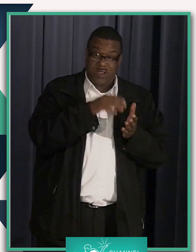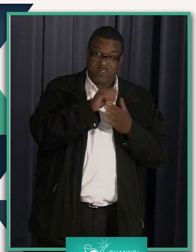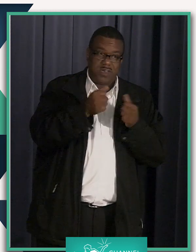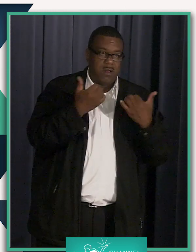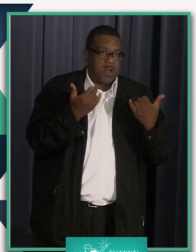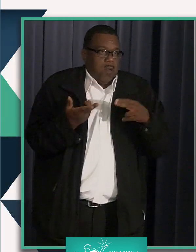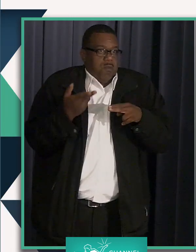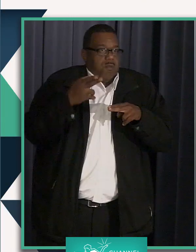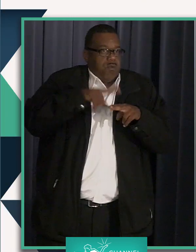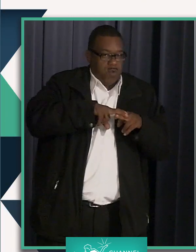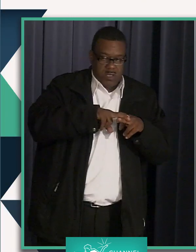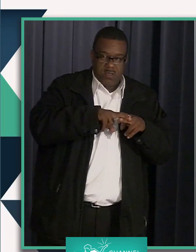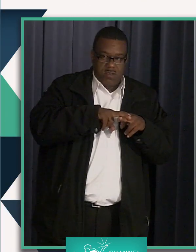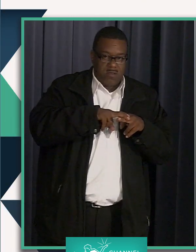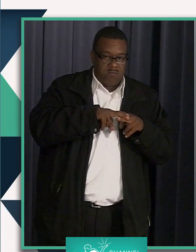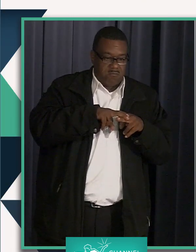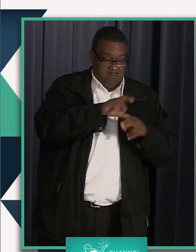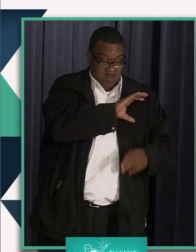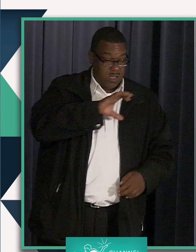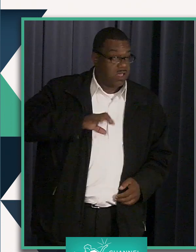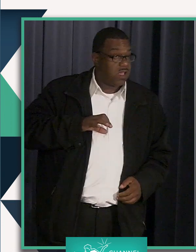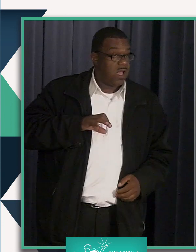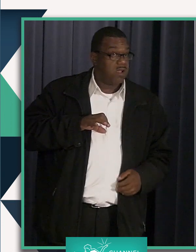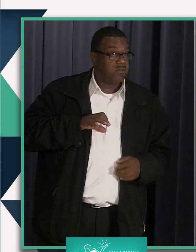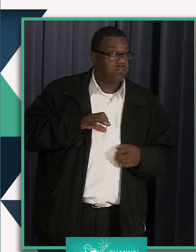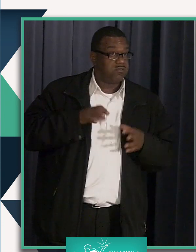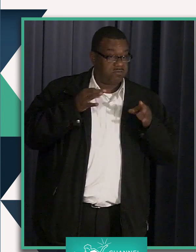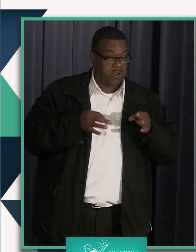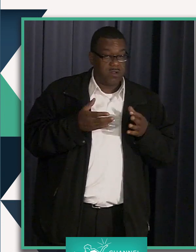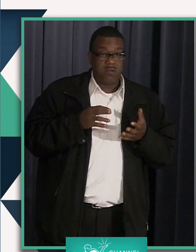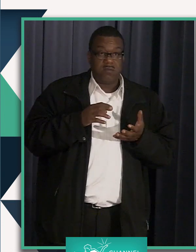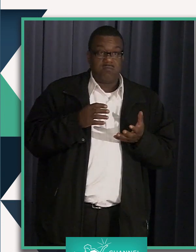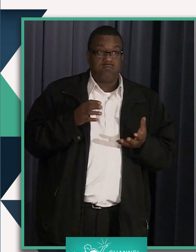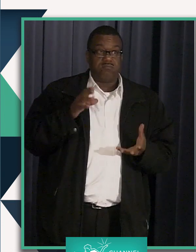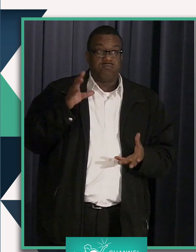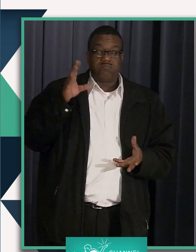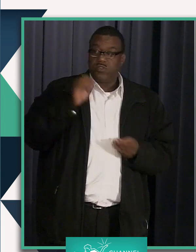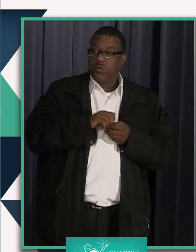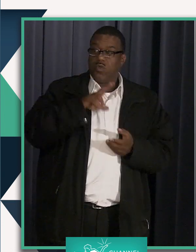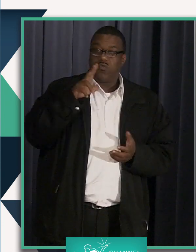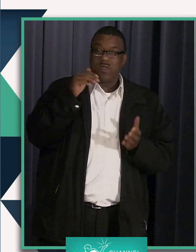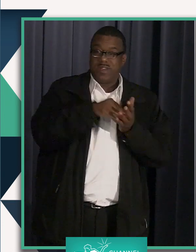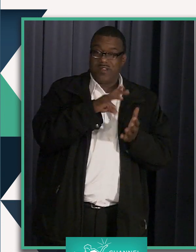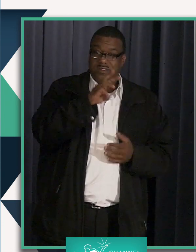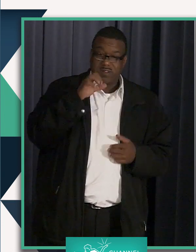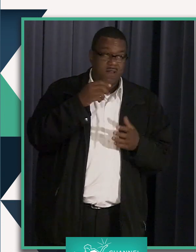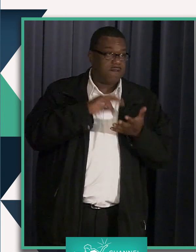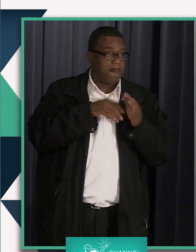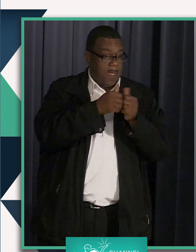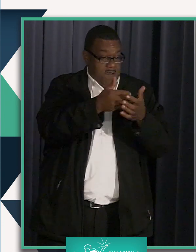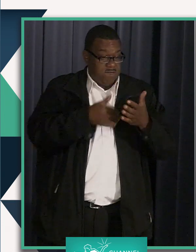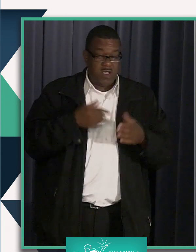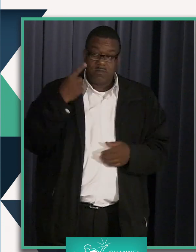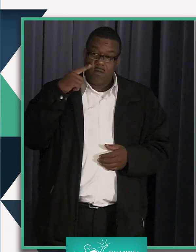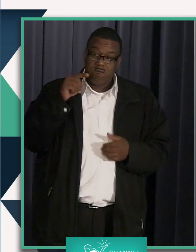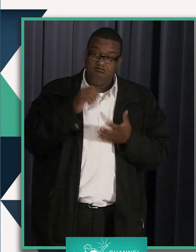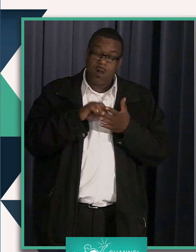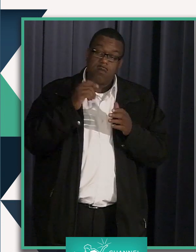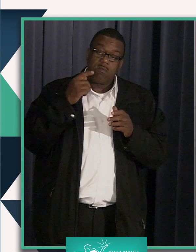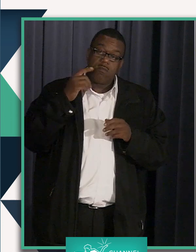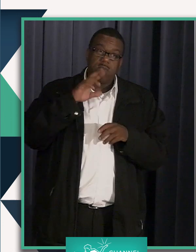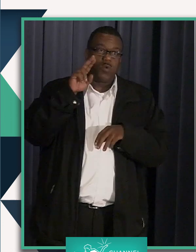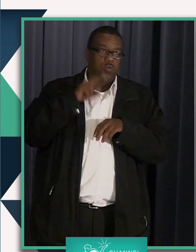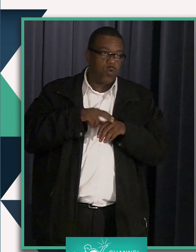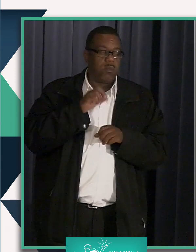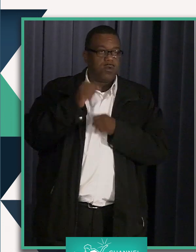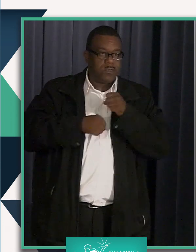increased amount by Congress, it's going to be $3,600 or $3,000. Half of it's going to be an advancement from the payment that you would have received in a typical